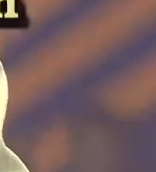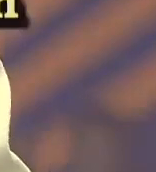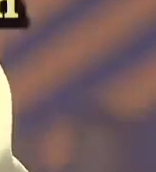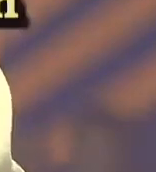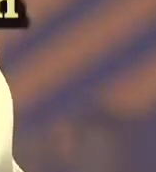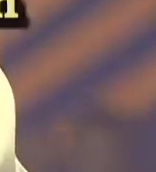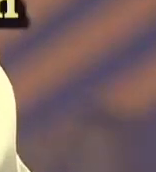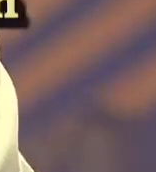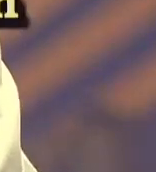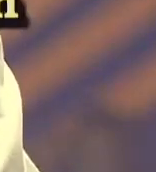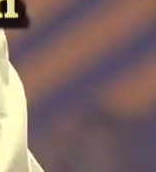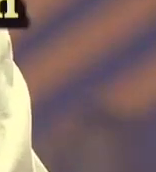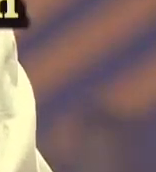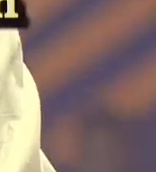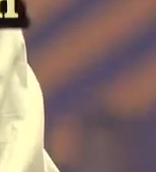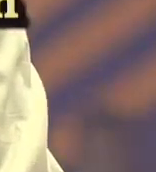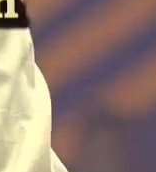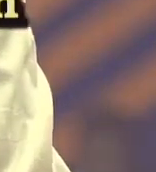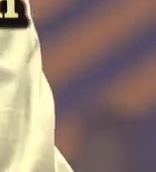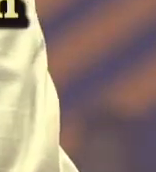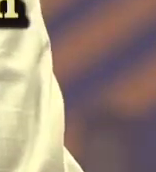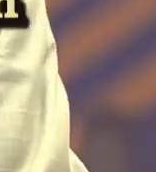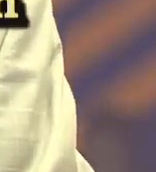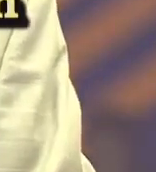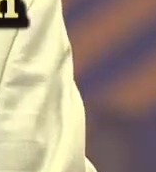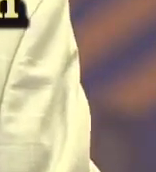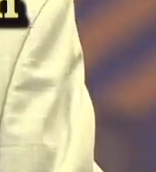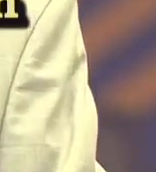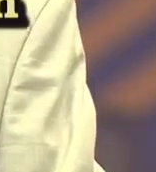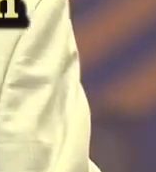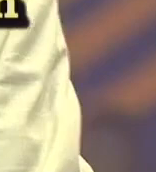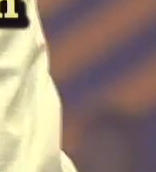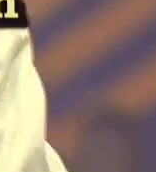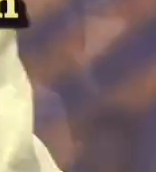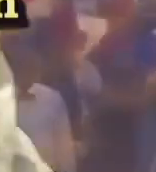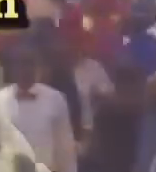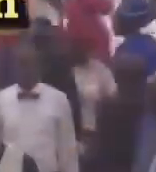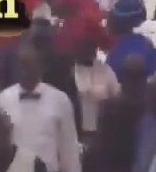And Kapi, Keremo, Koshiki, Rende, Remo, Kotunda.